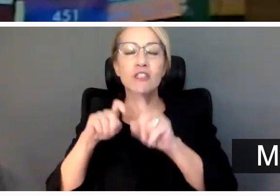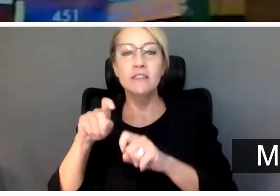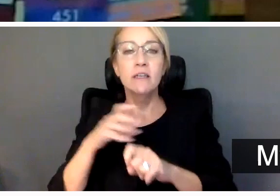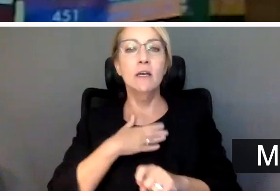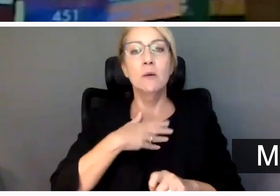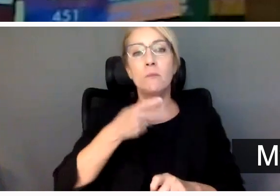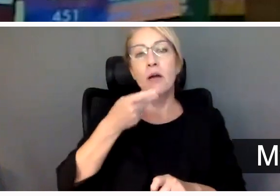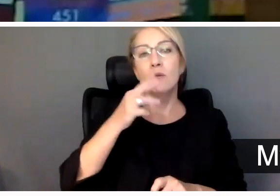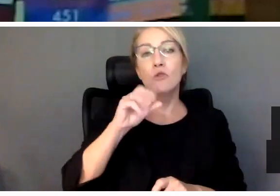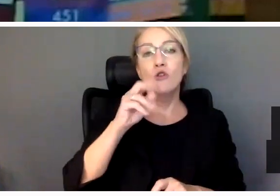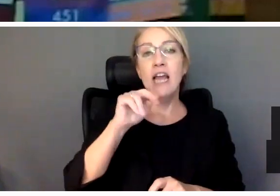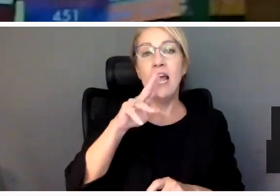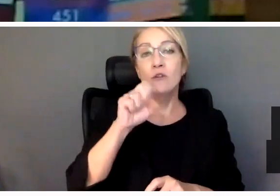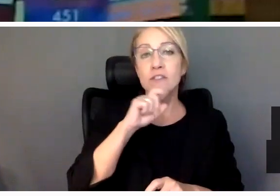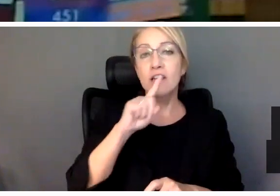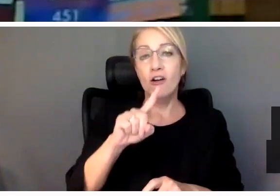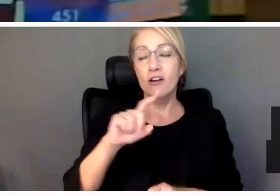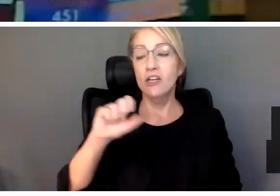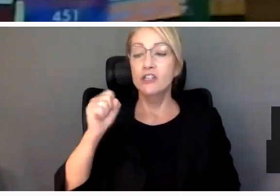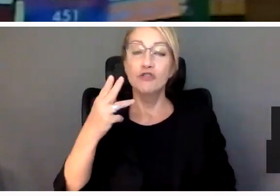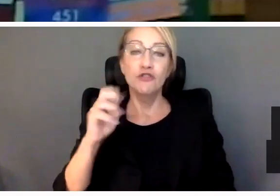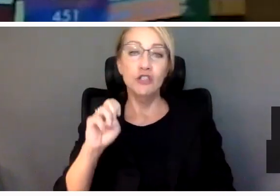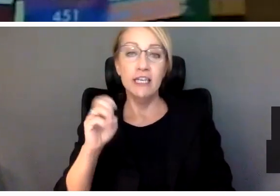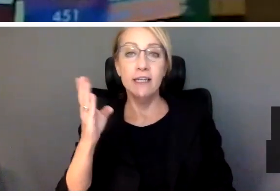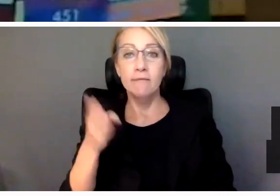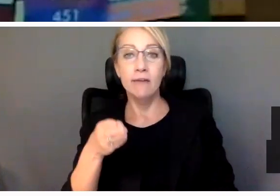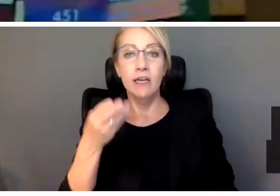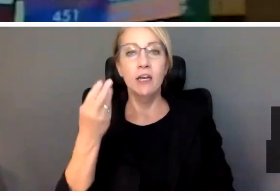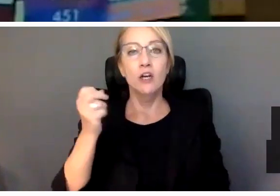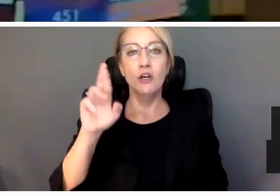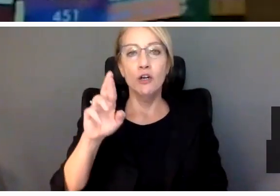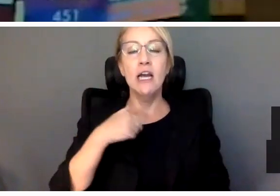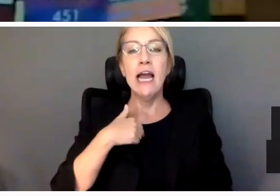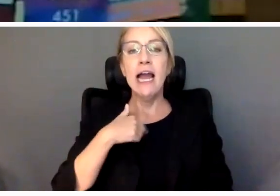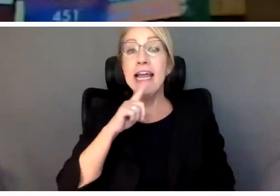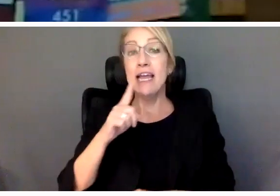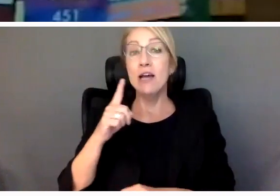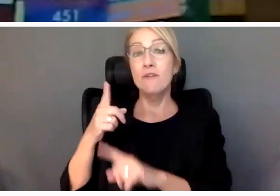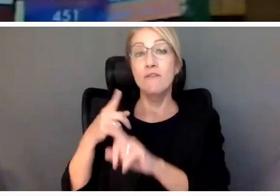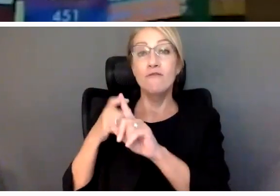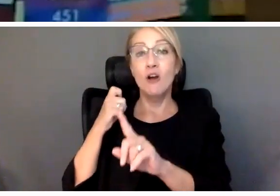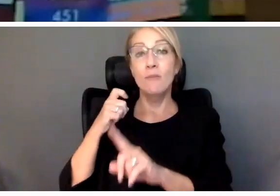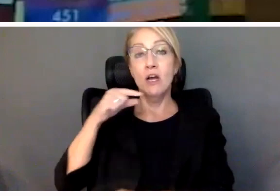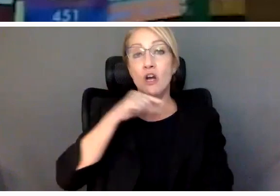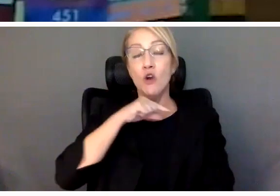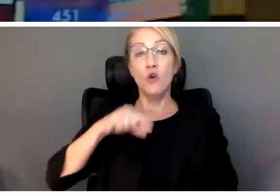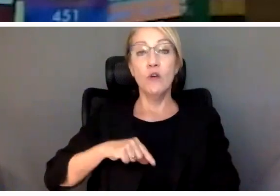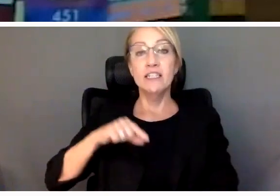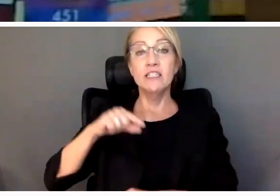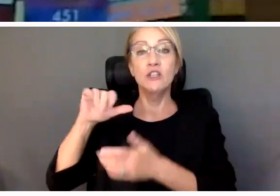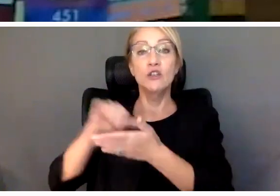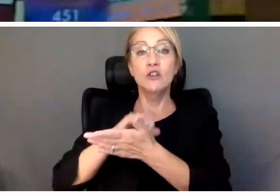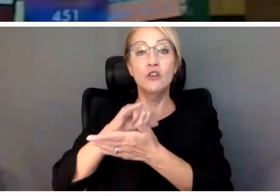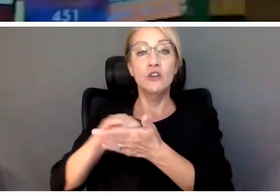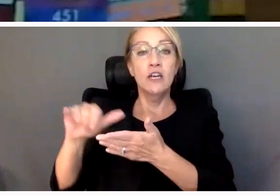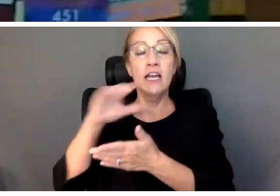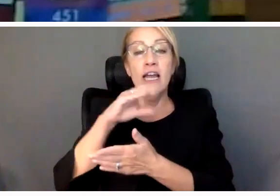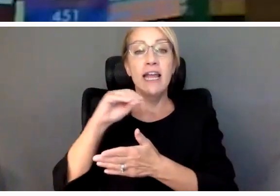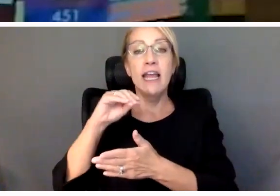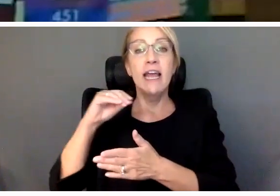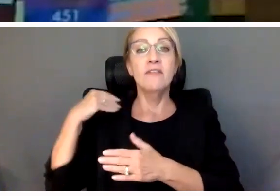are she and her, and I am coming to you from Queens, New York, ancestral home of the Lenape